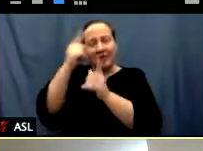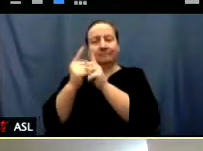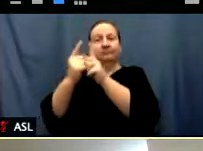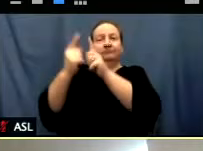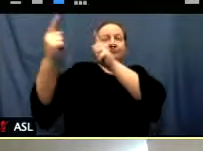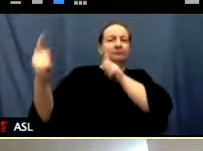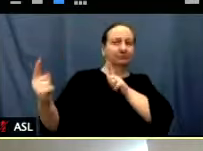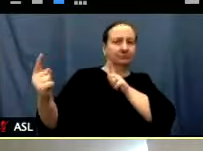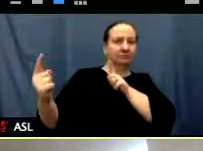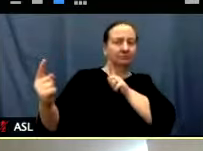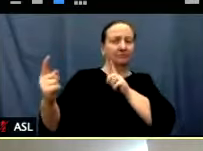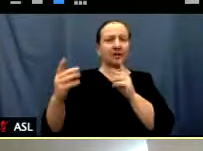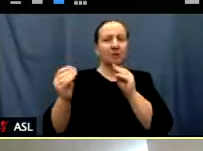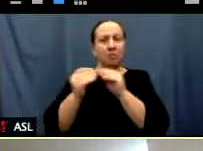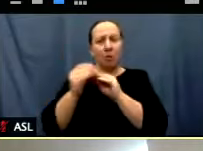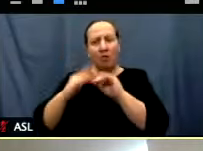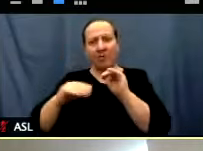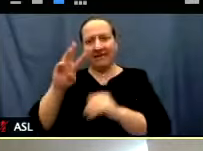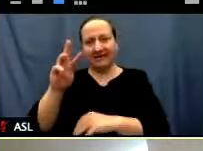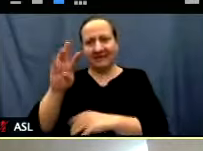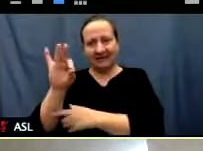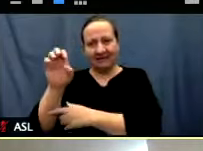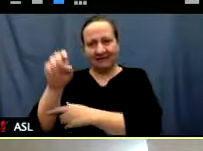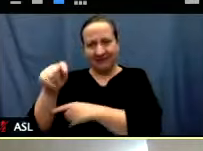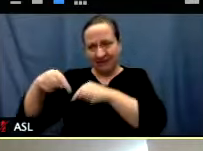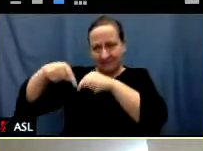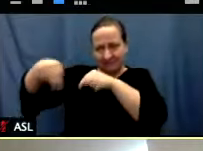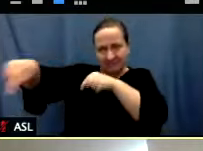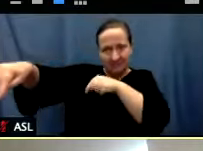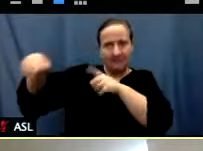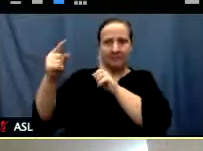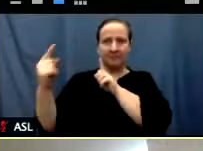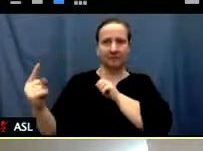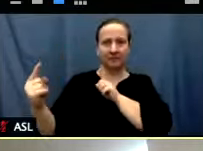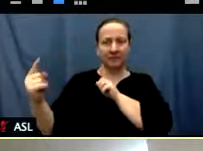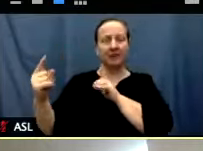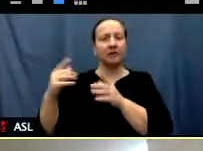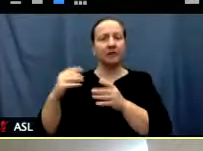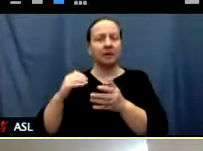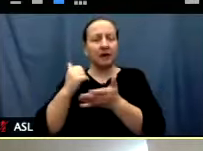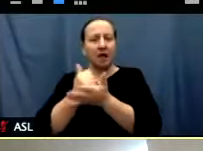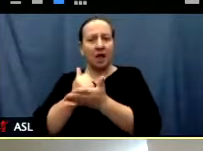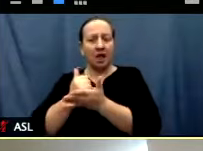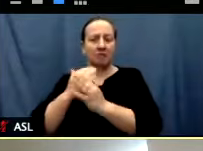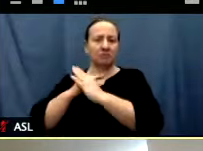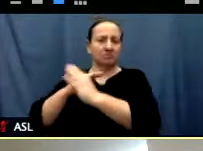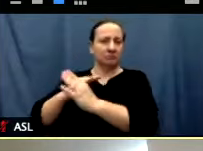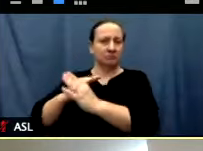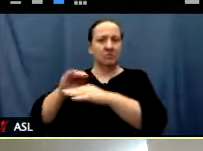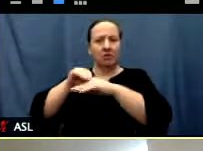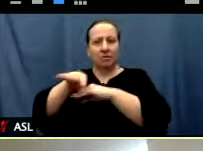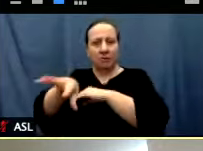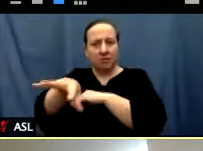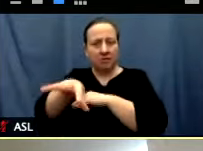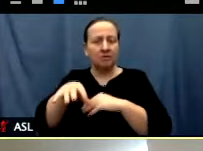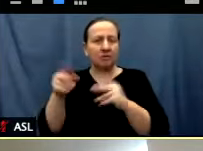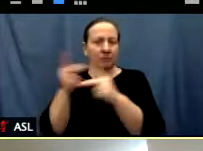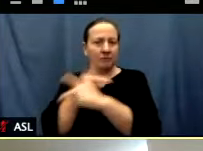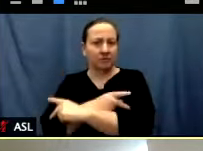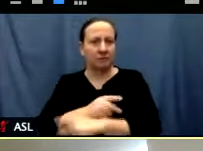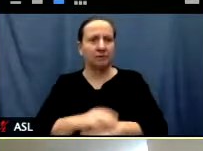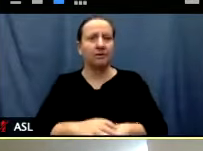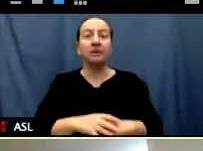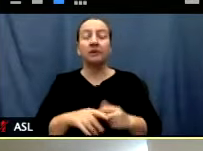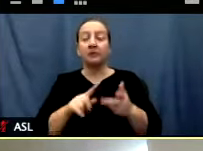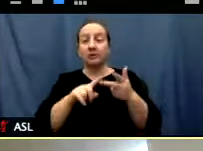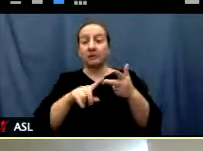distancing and keeping more than 6 feet away from others to ensure that we stop the spread of this disease. And finally, we need to wear a